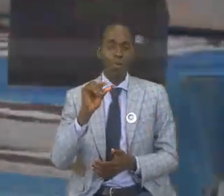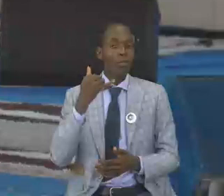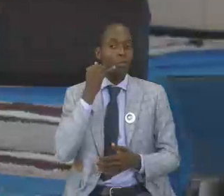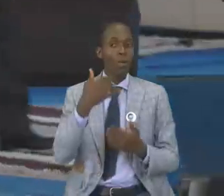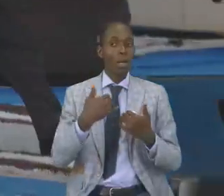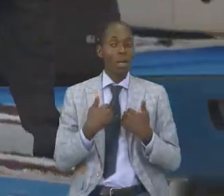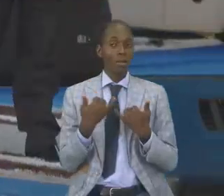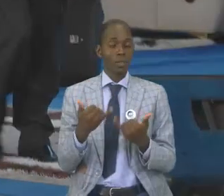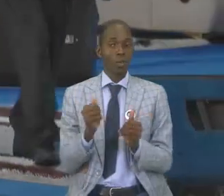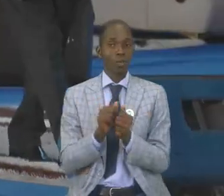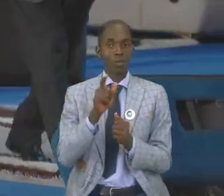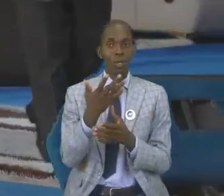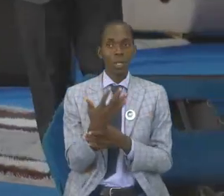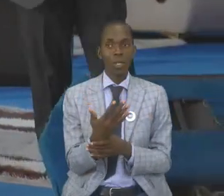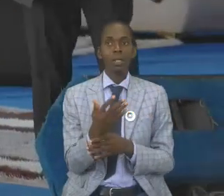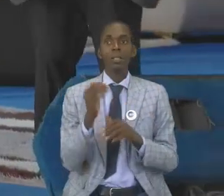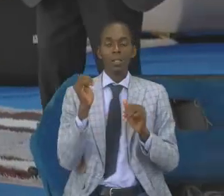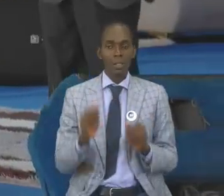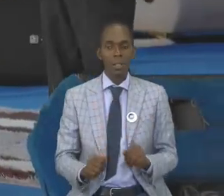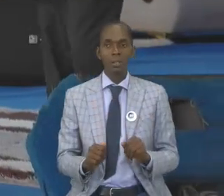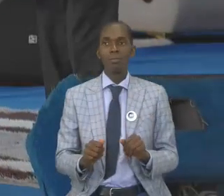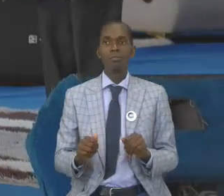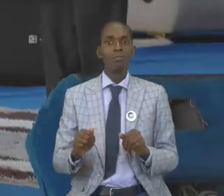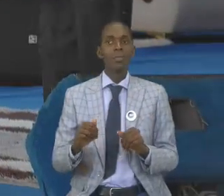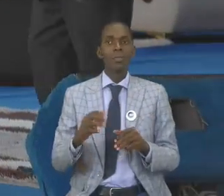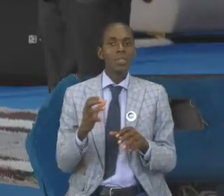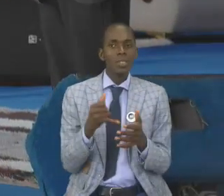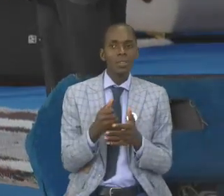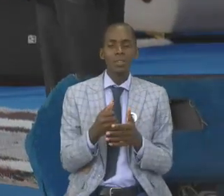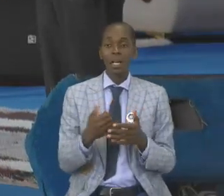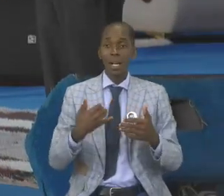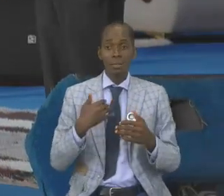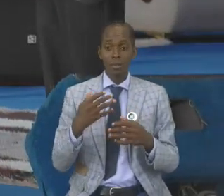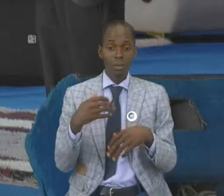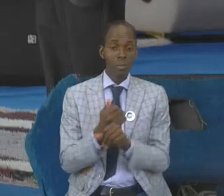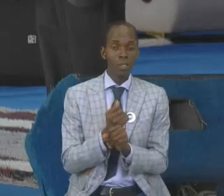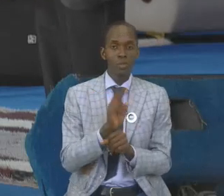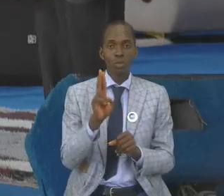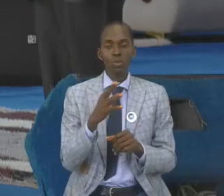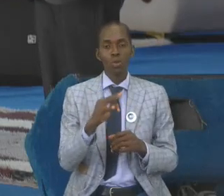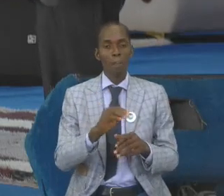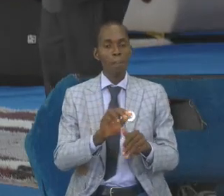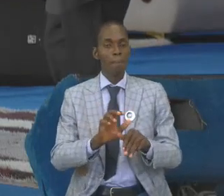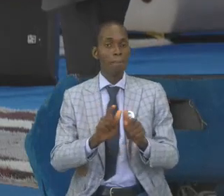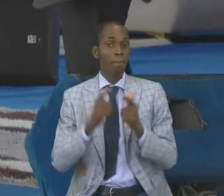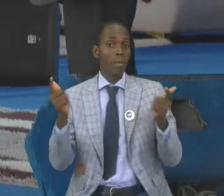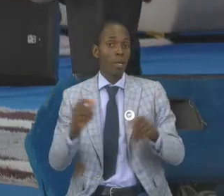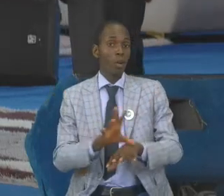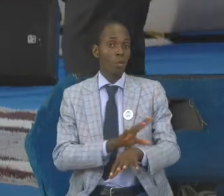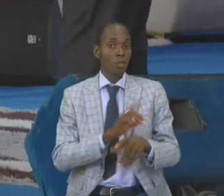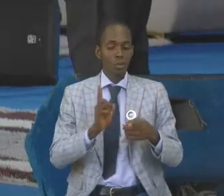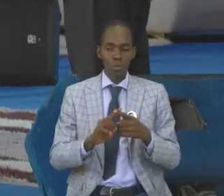took a big, a large computers to store those things in. They kept on improving until